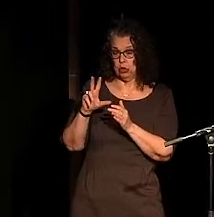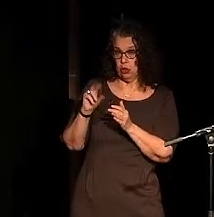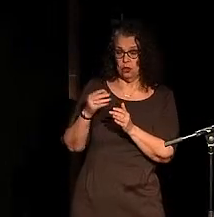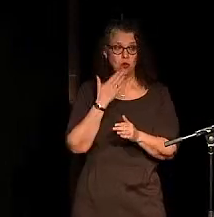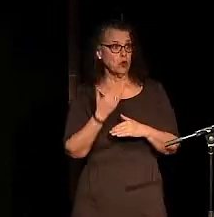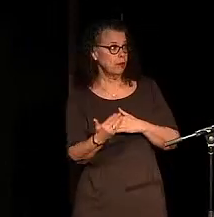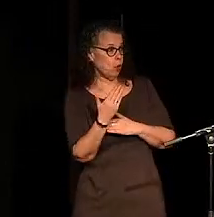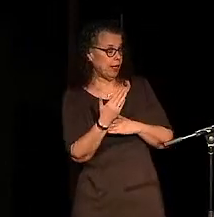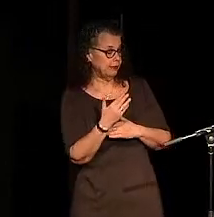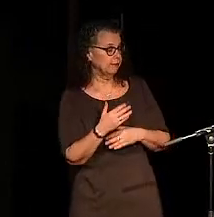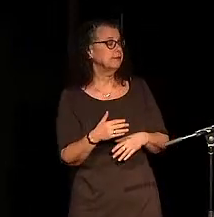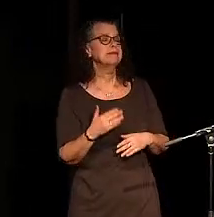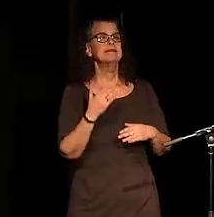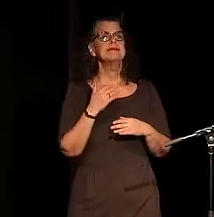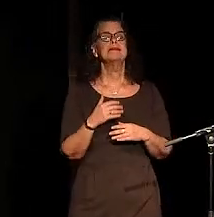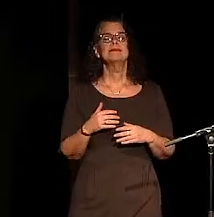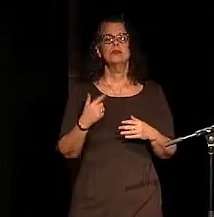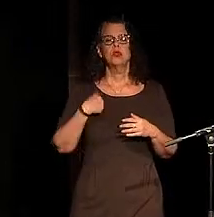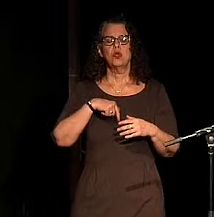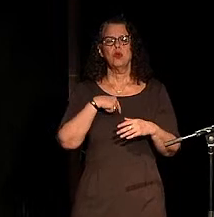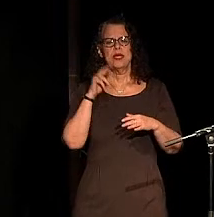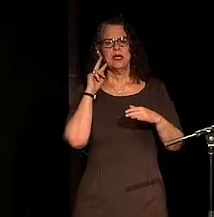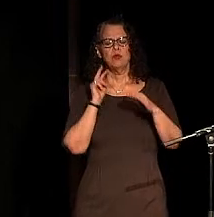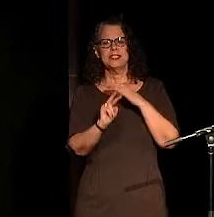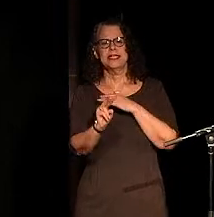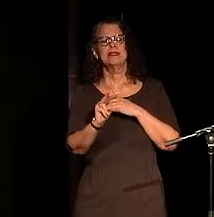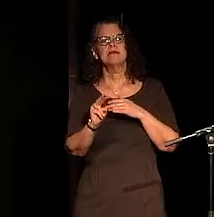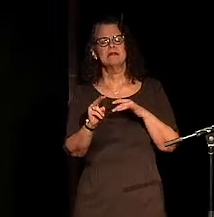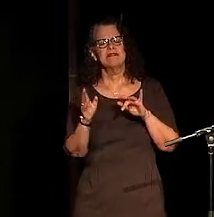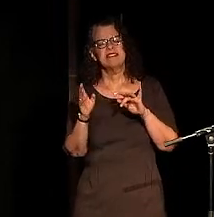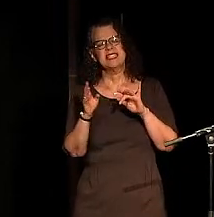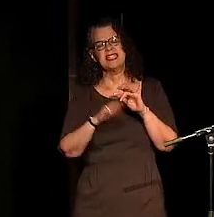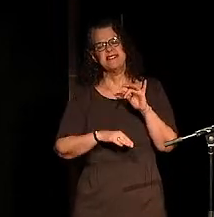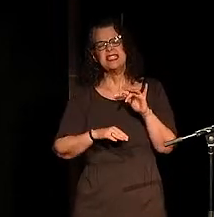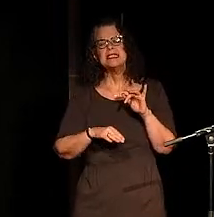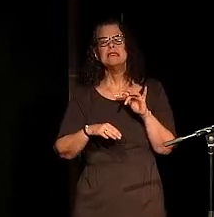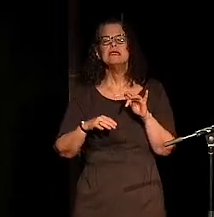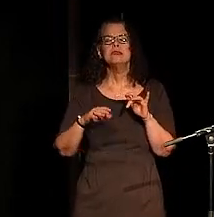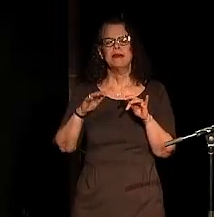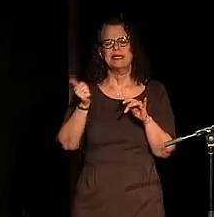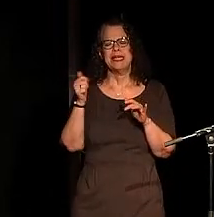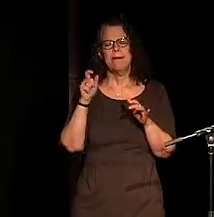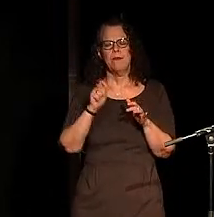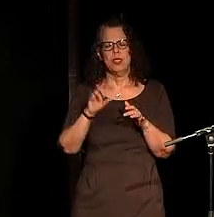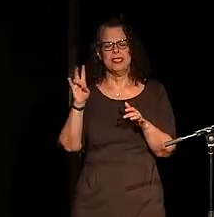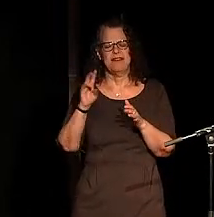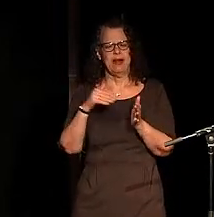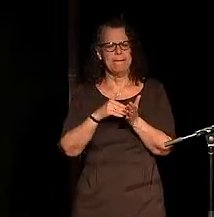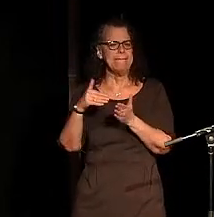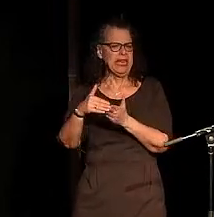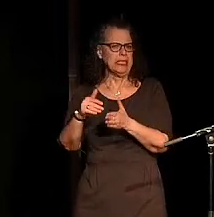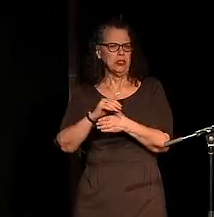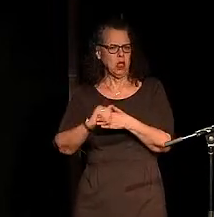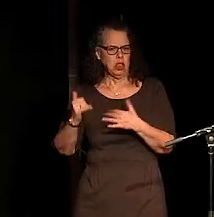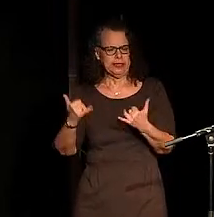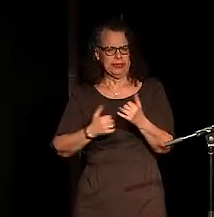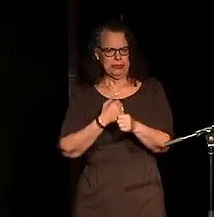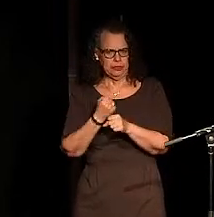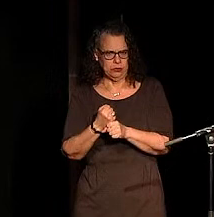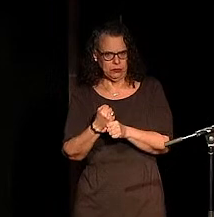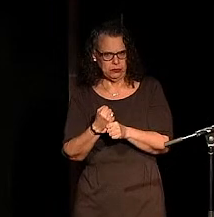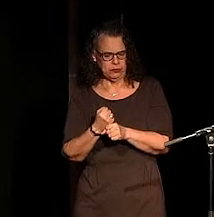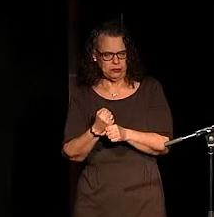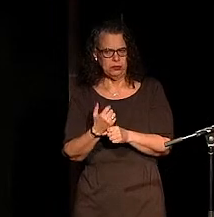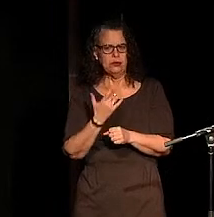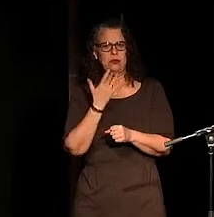Morning. We project our deficit to be $10.7 million for this current year, thanks to the